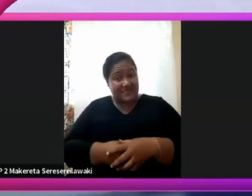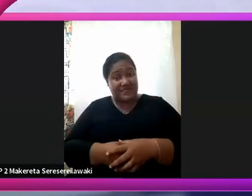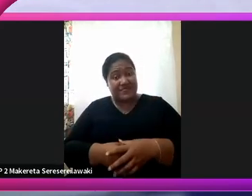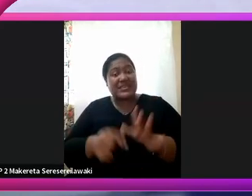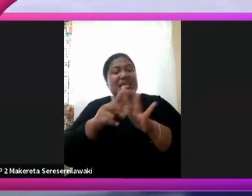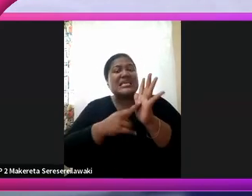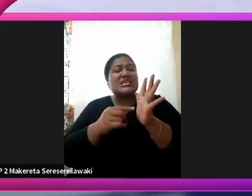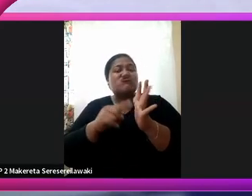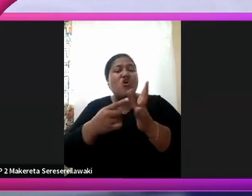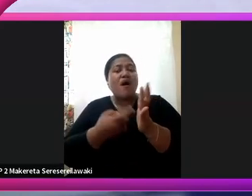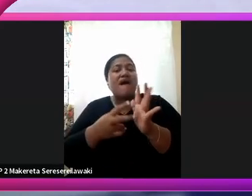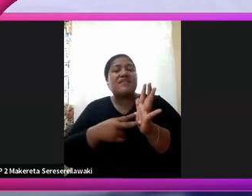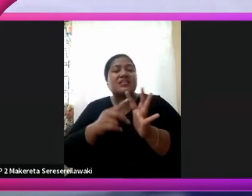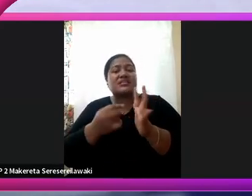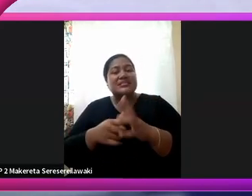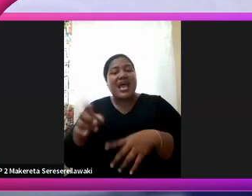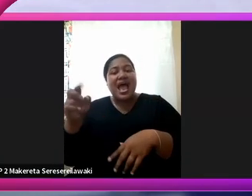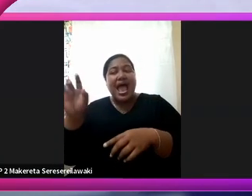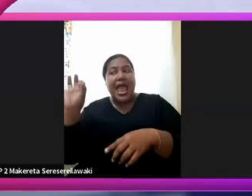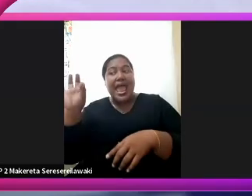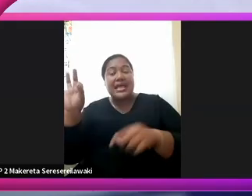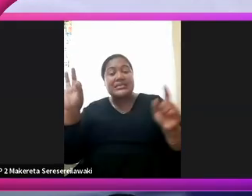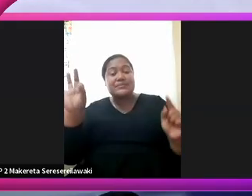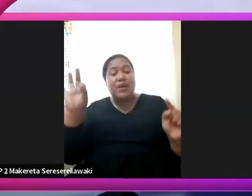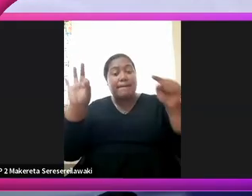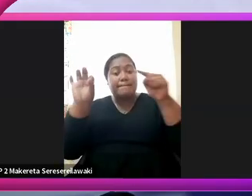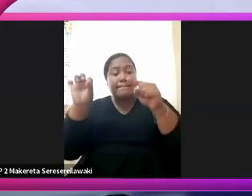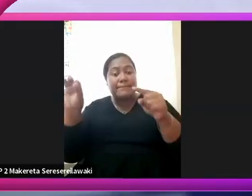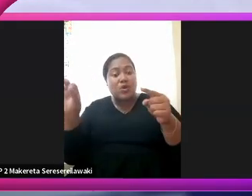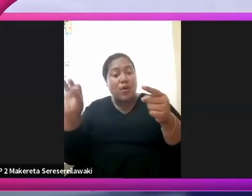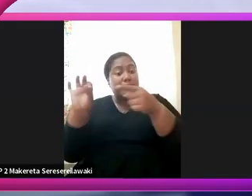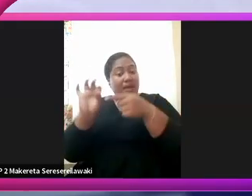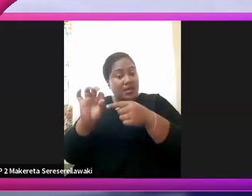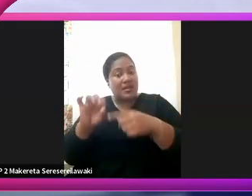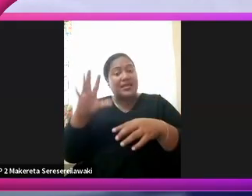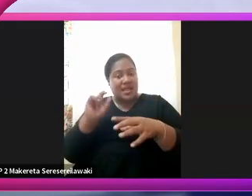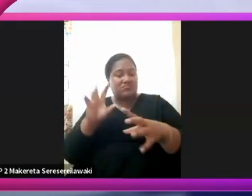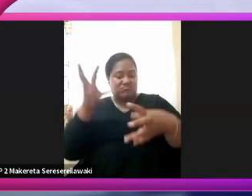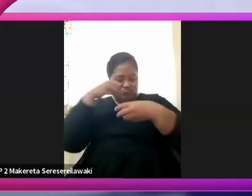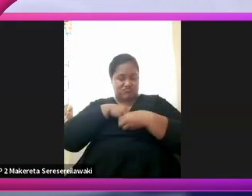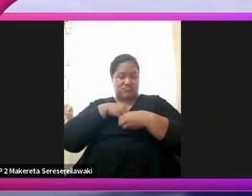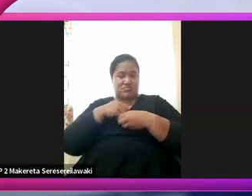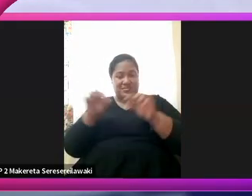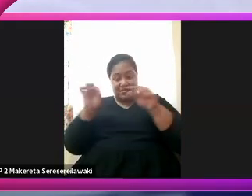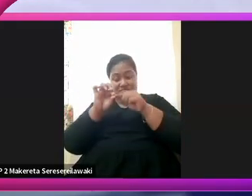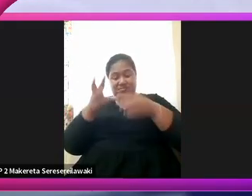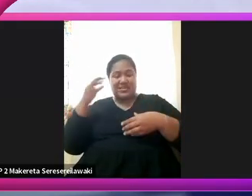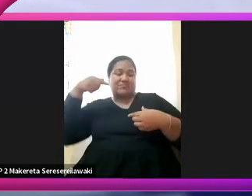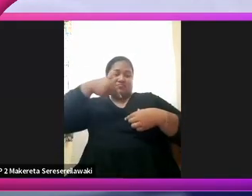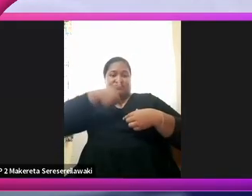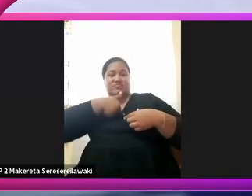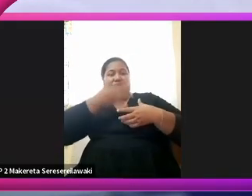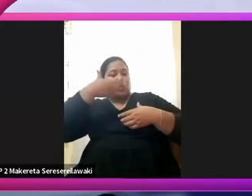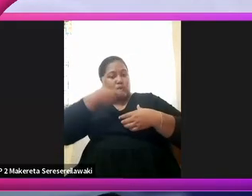intra-fertilizations, where the egg and the sperm and combine and then implant to your body. And also we call insert an